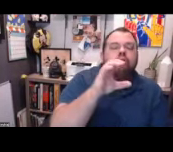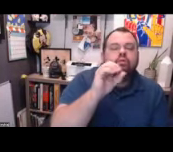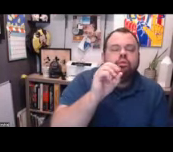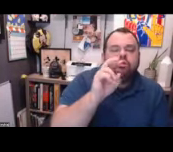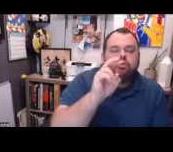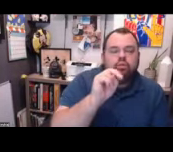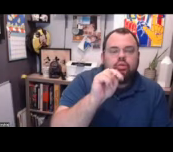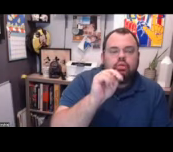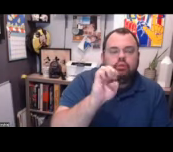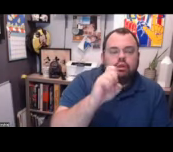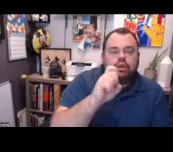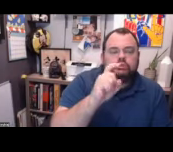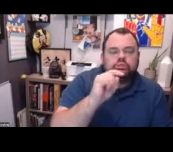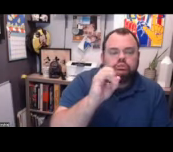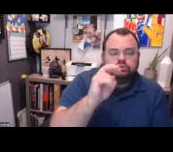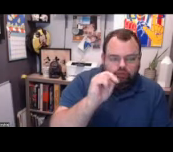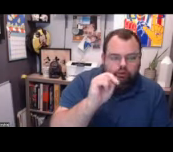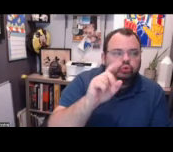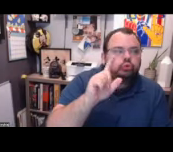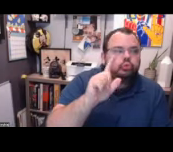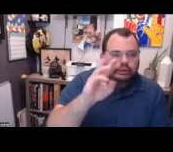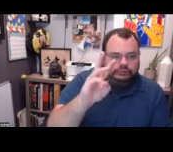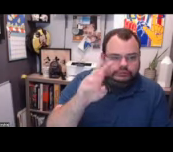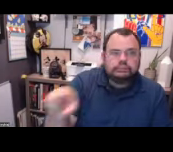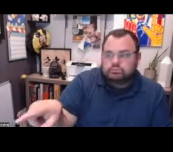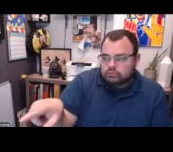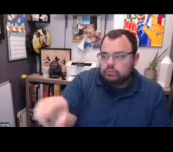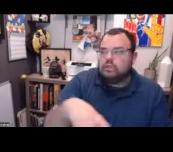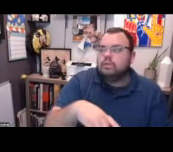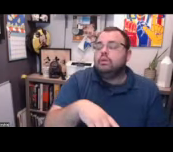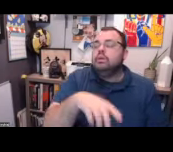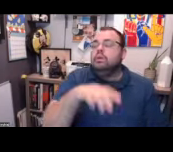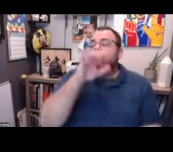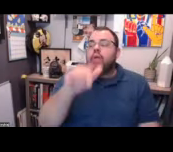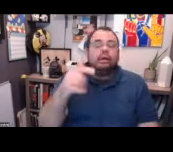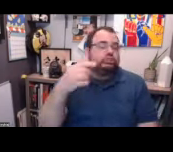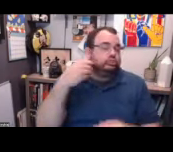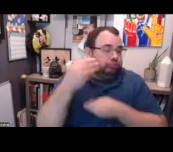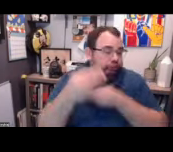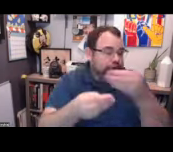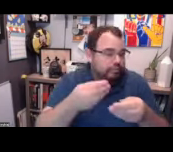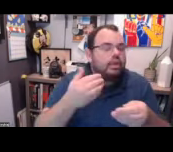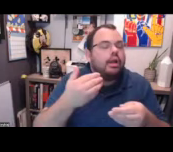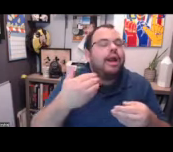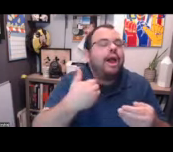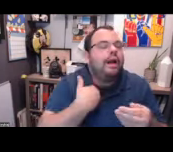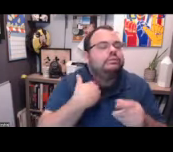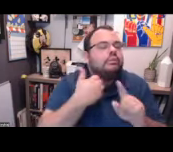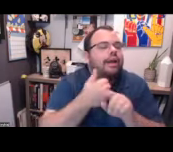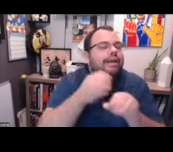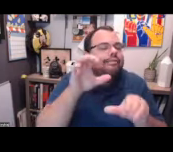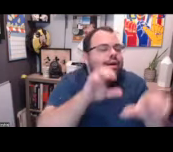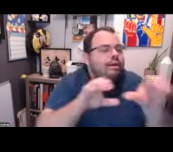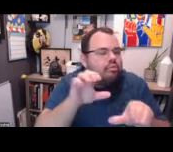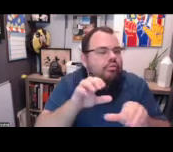connection 26 is a mutation in the 26 gene.